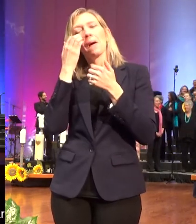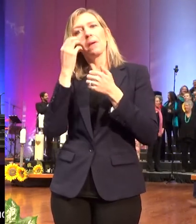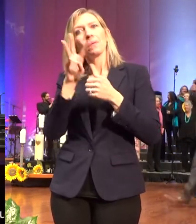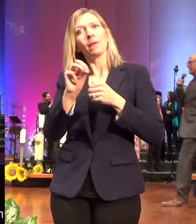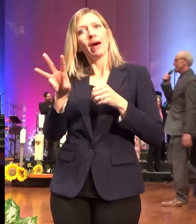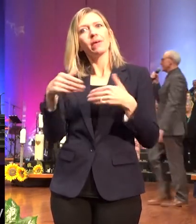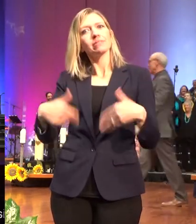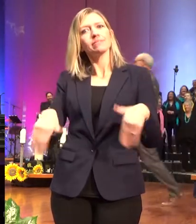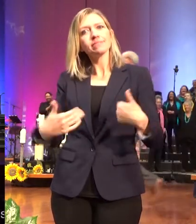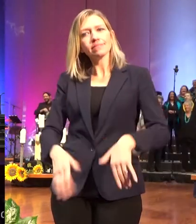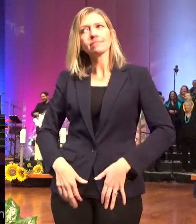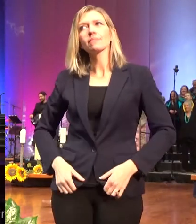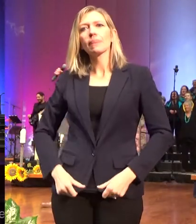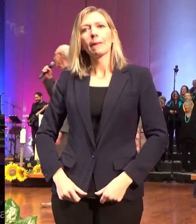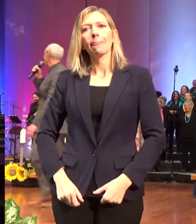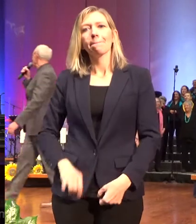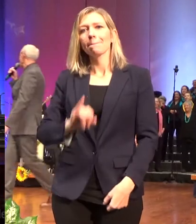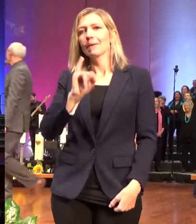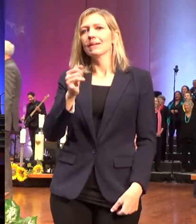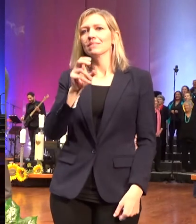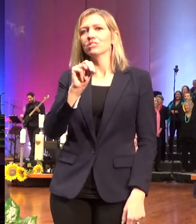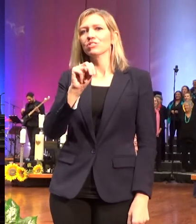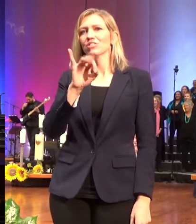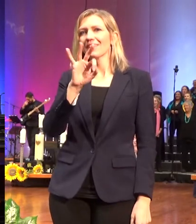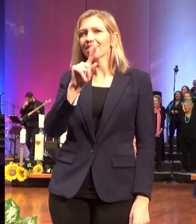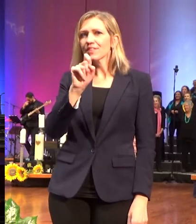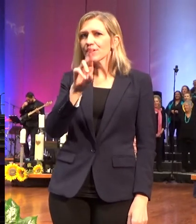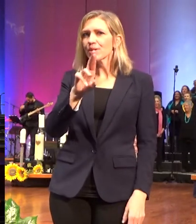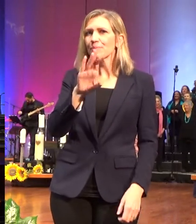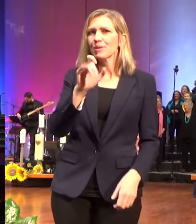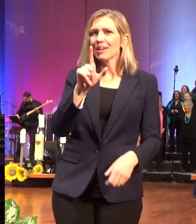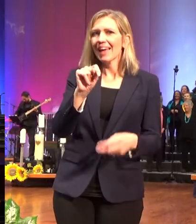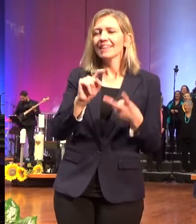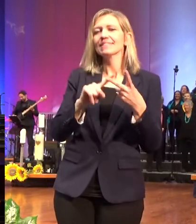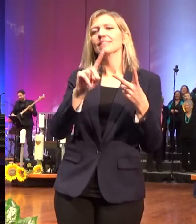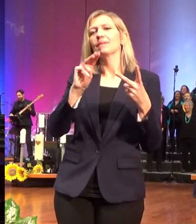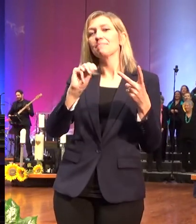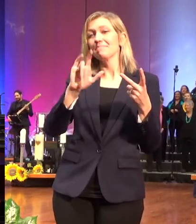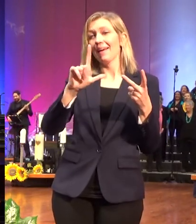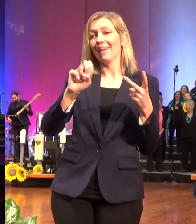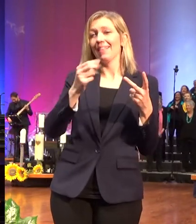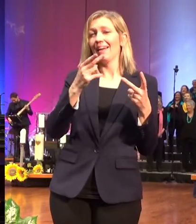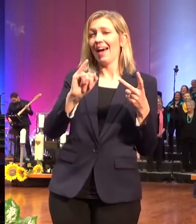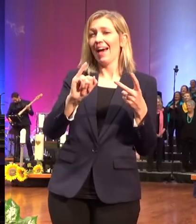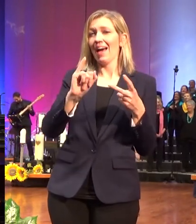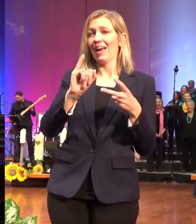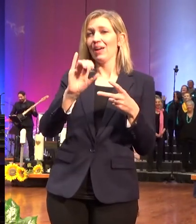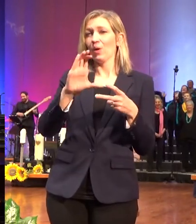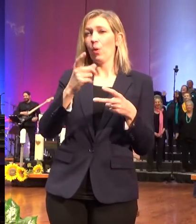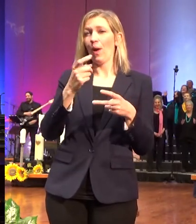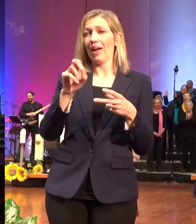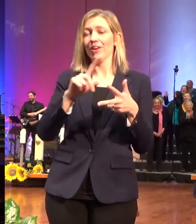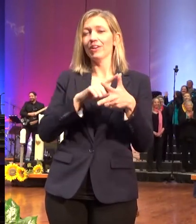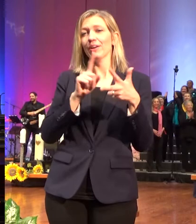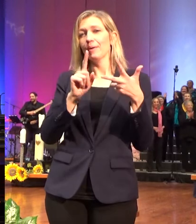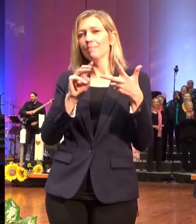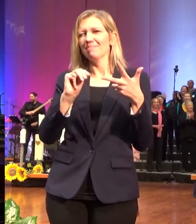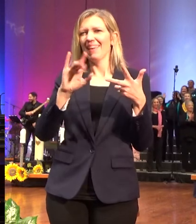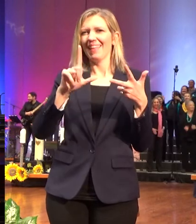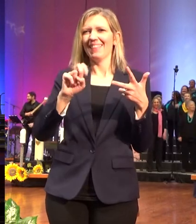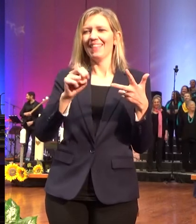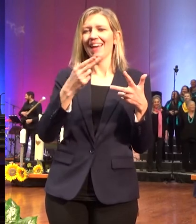Wow, wow, wow. Jennifer Burnett, Mile High Choir, Mile High All Stars right there. Yay!